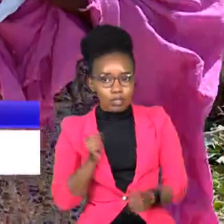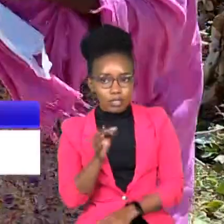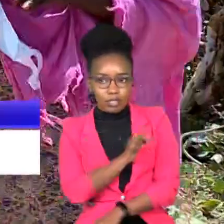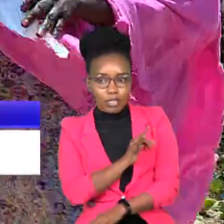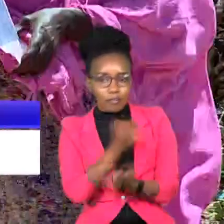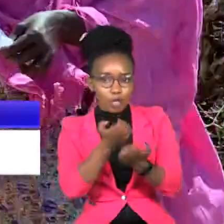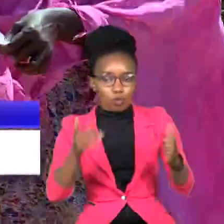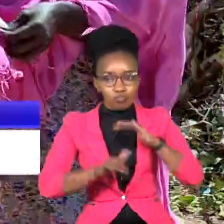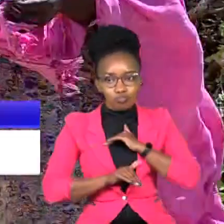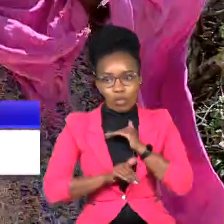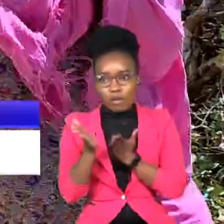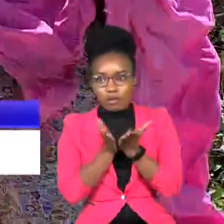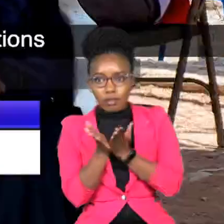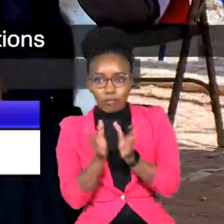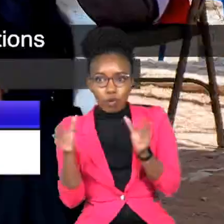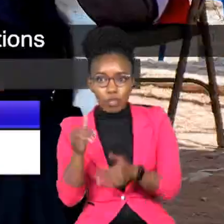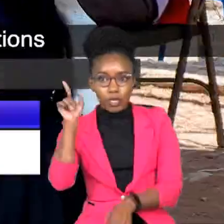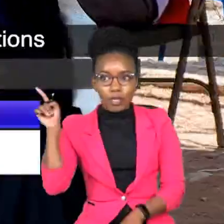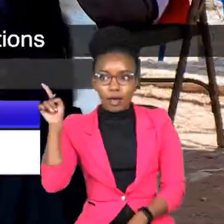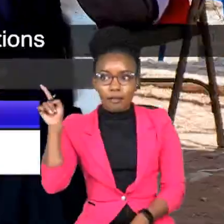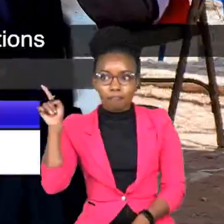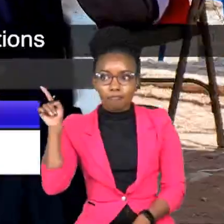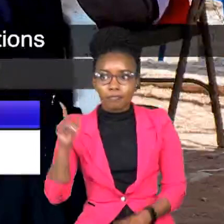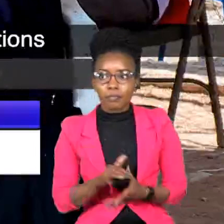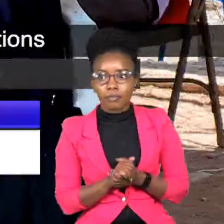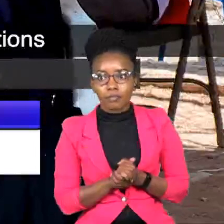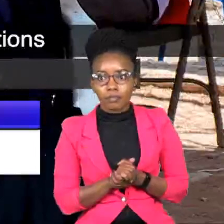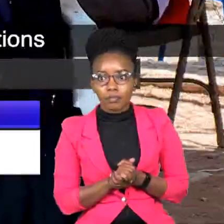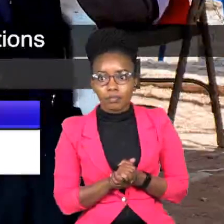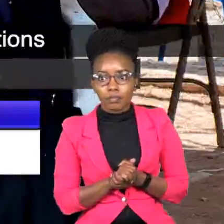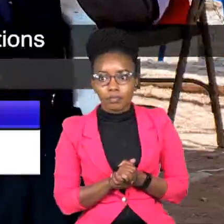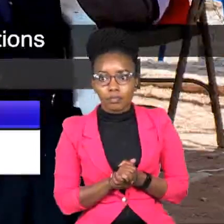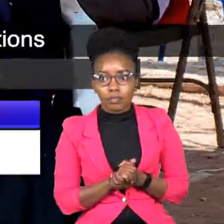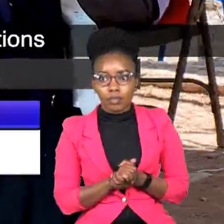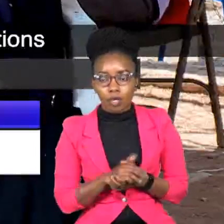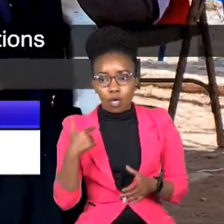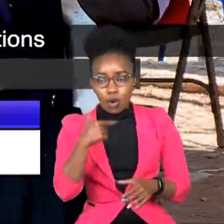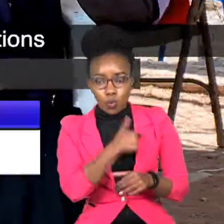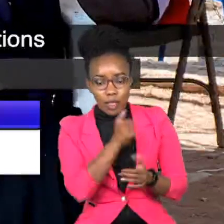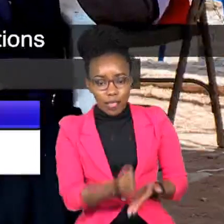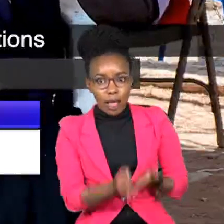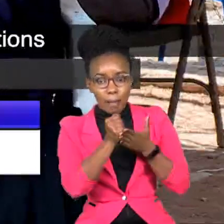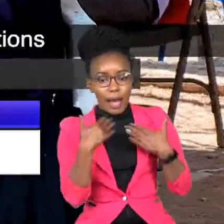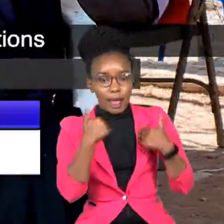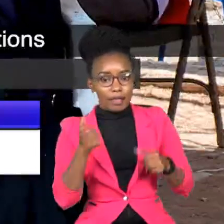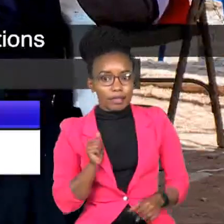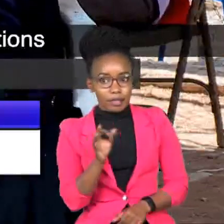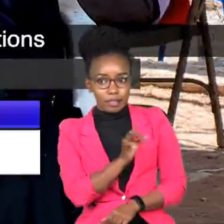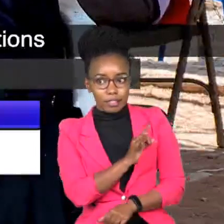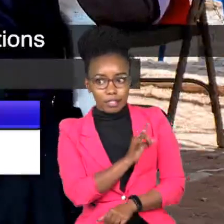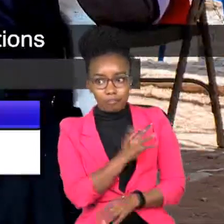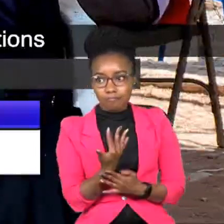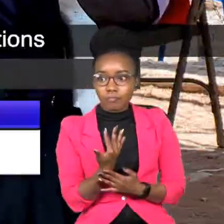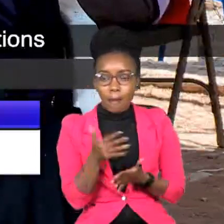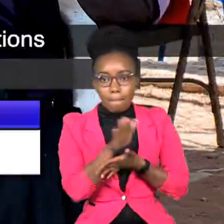equipped to serve the community here. We do capacity building for the health staff, which is based on